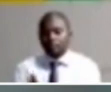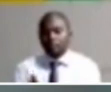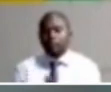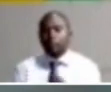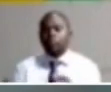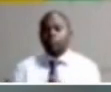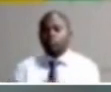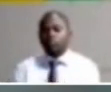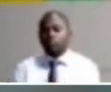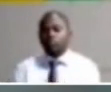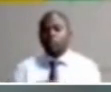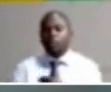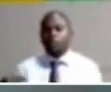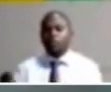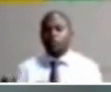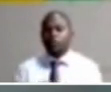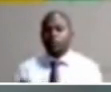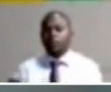ground.